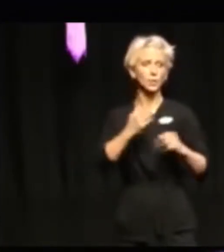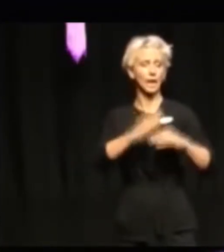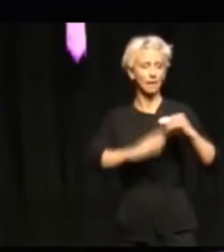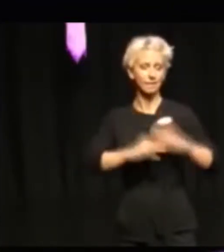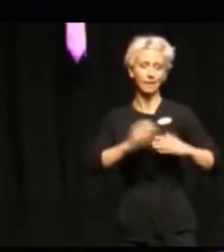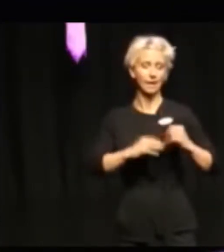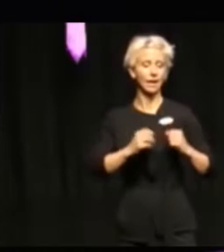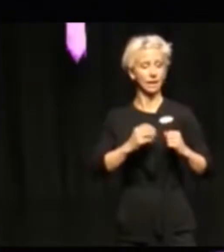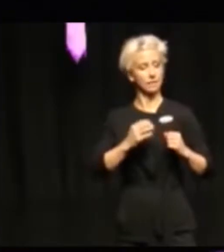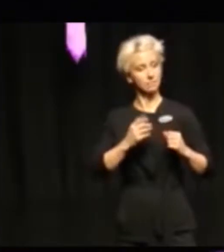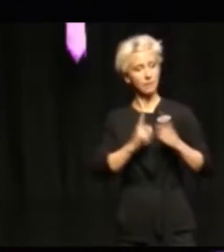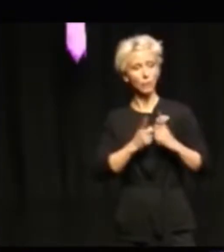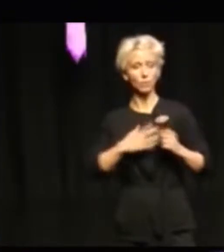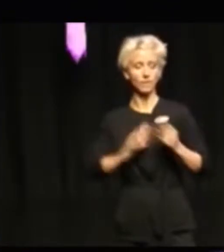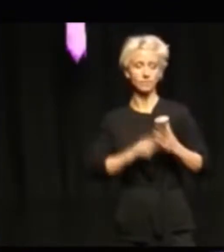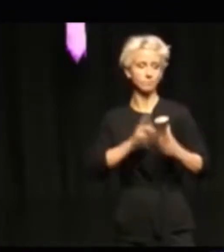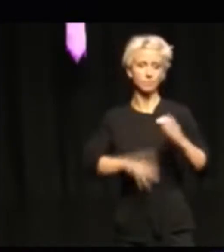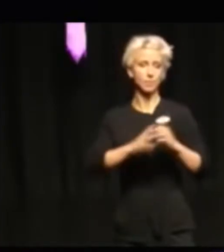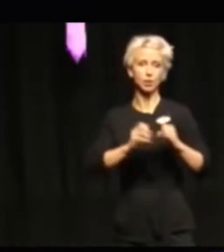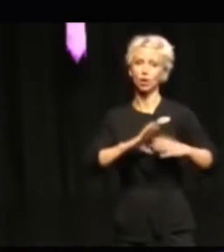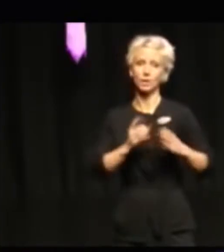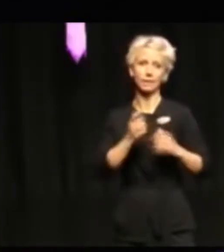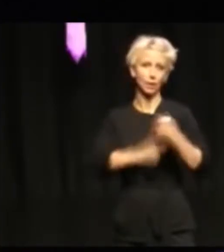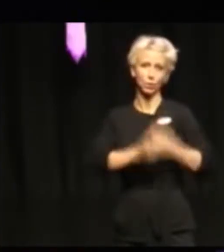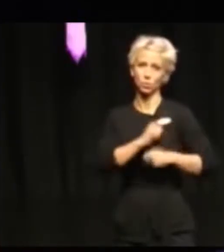even poorer country being poorer yet.